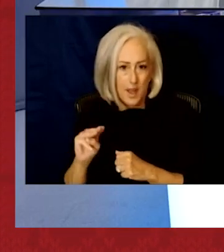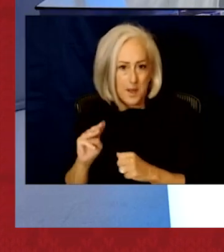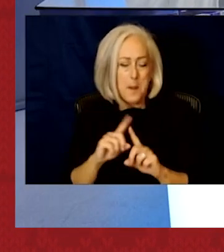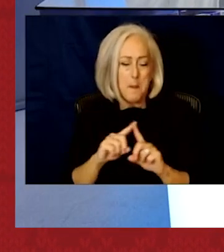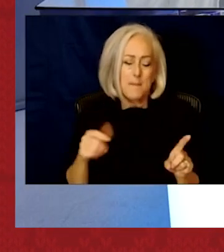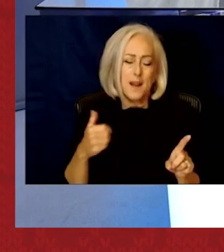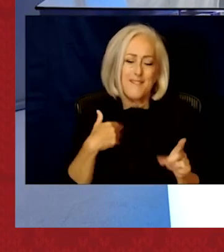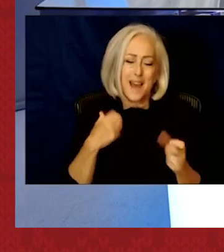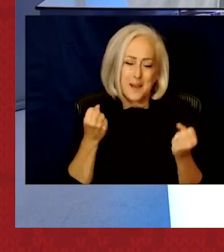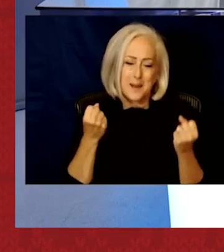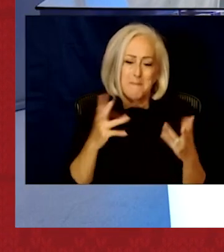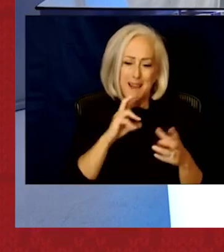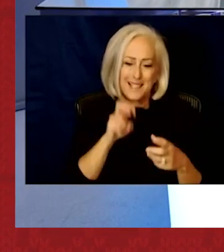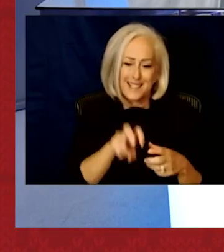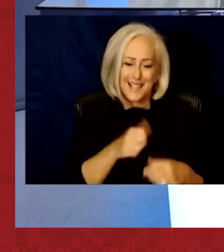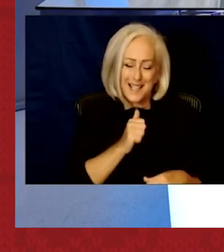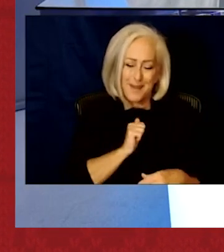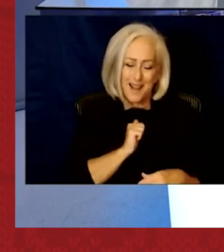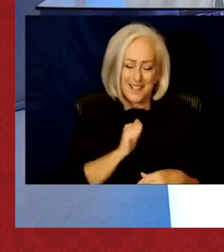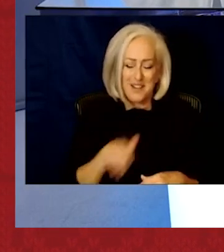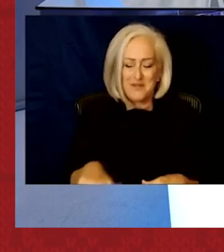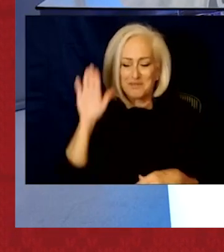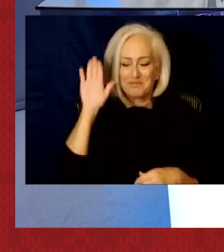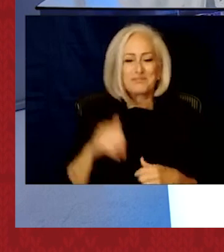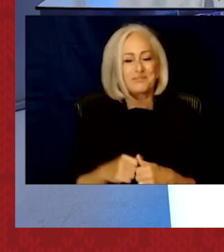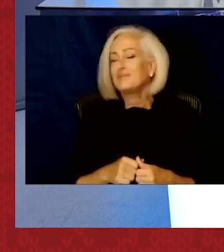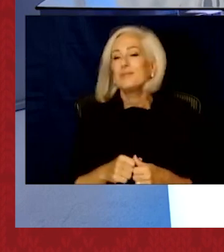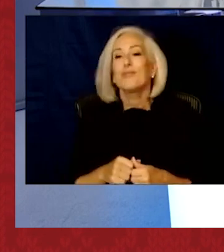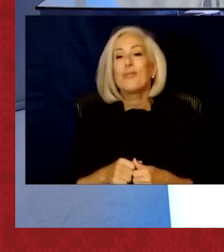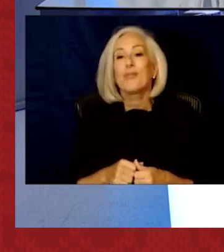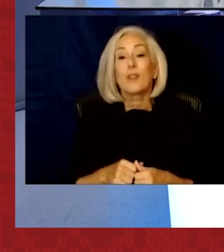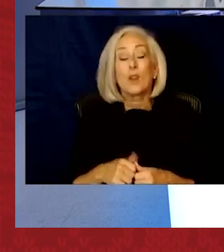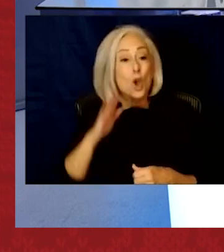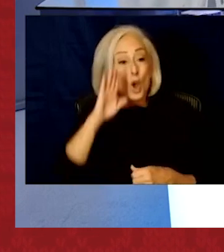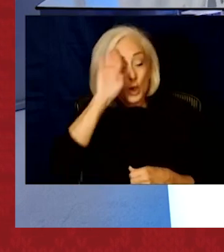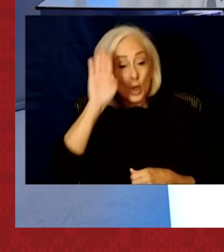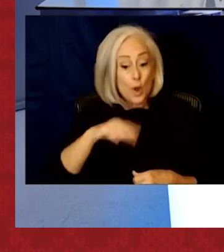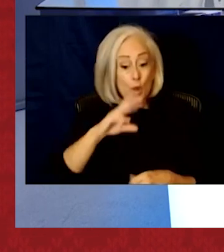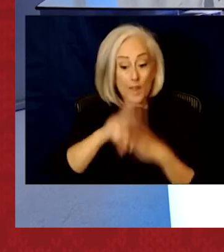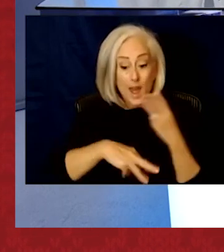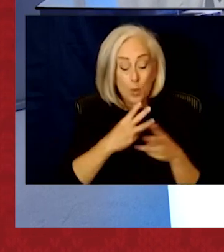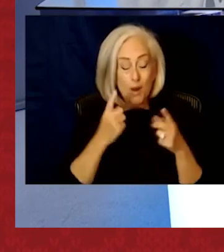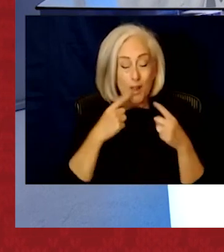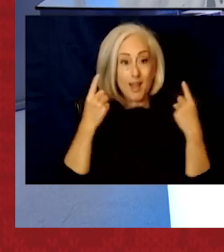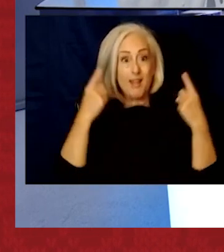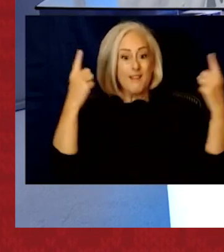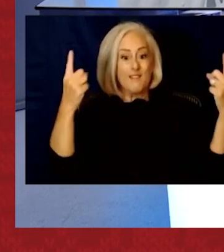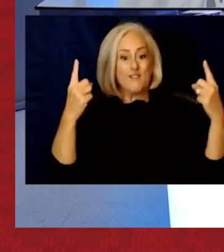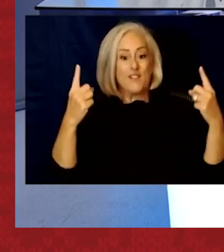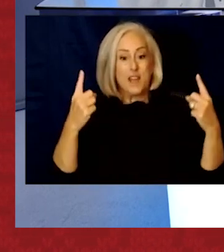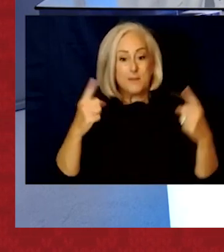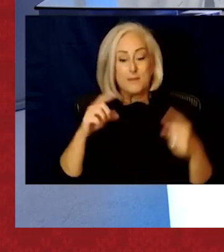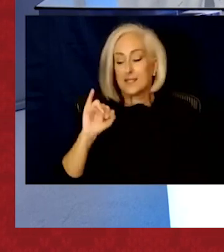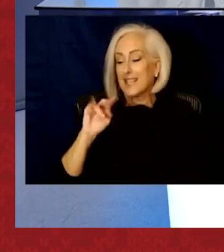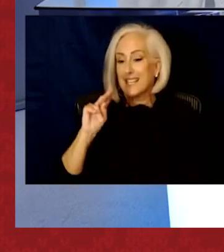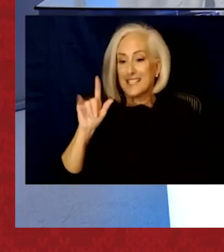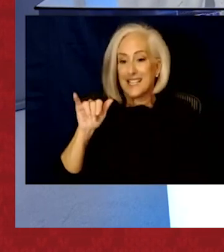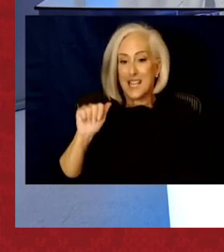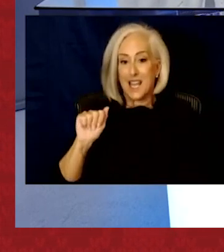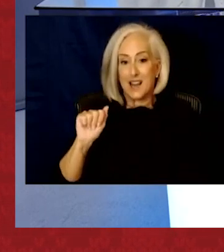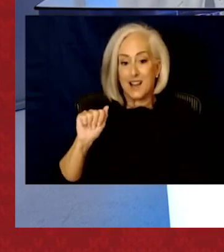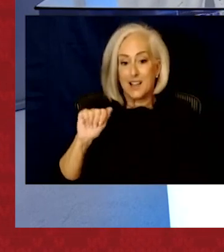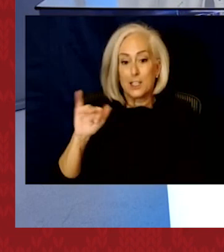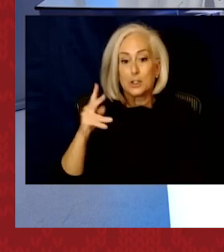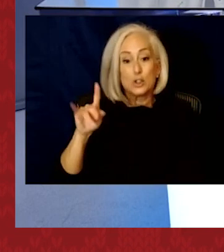that, but I do want to point out that the world-famous Indiana Jones did have ophidiophobia. Yes. So snake bites are rarely fatal, but